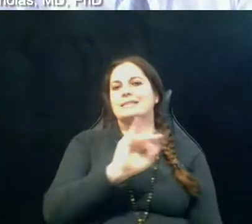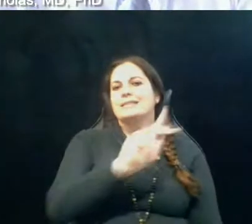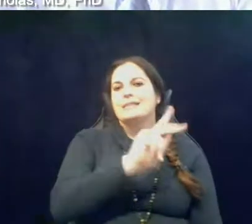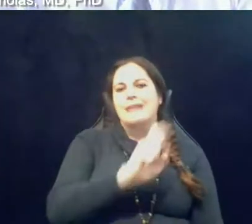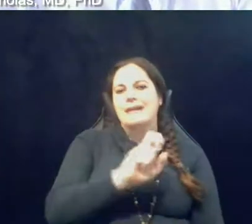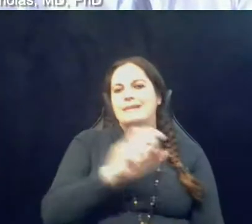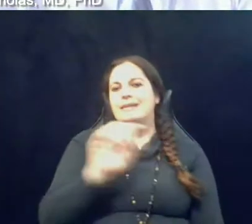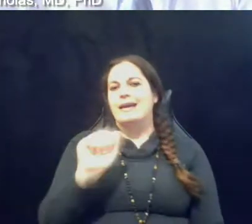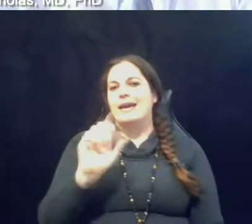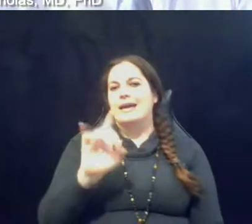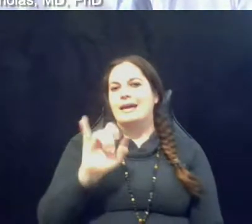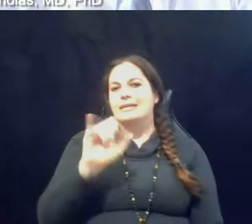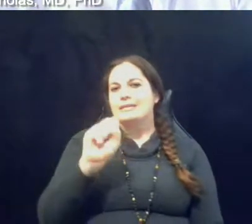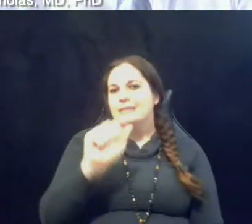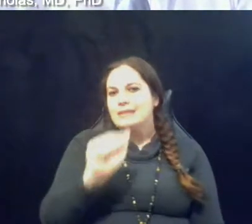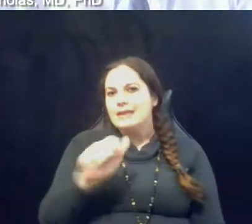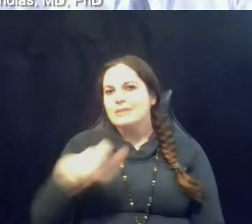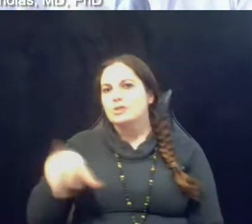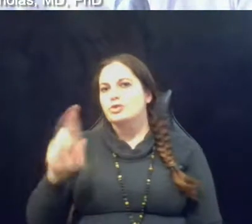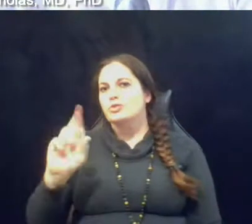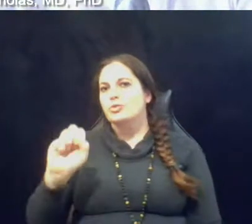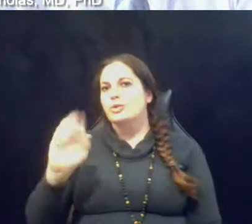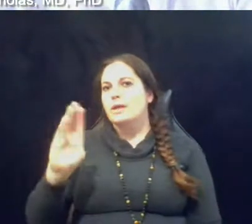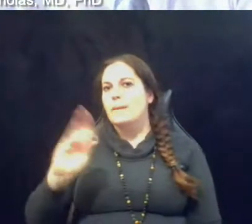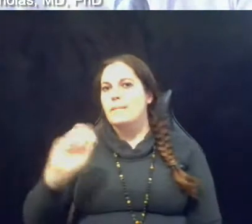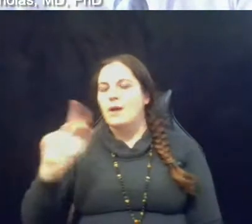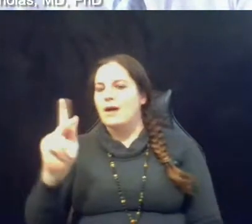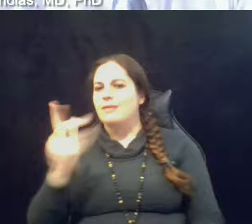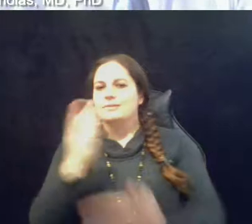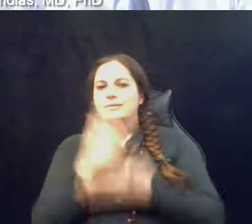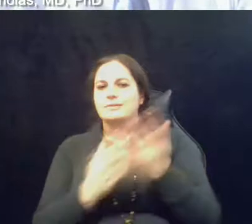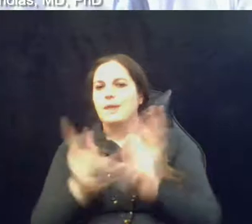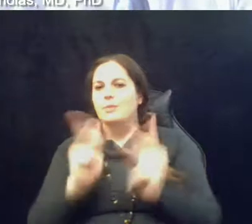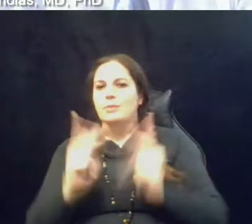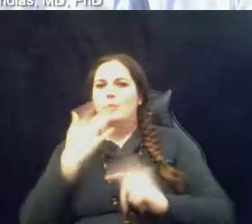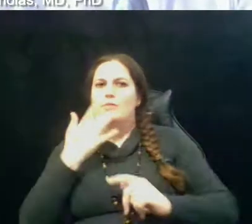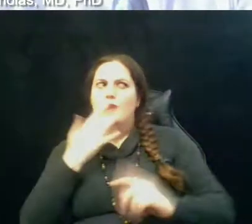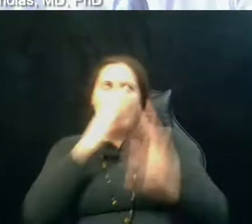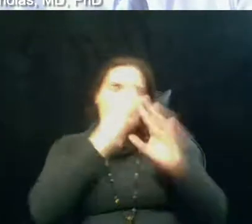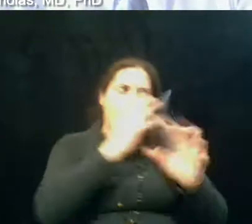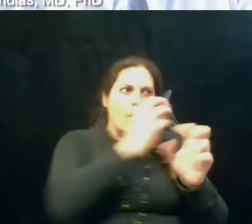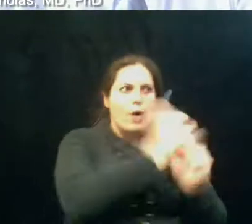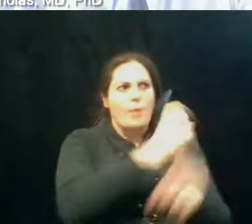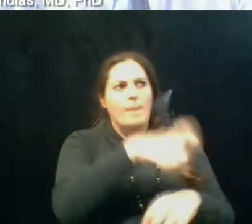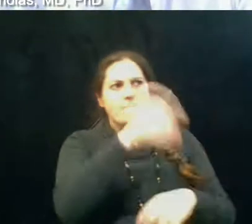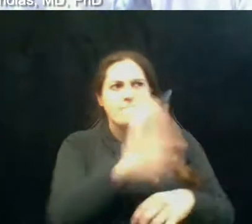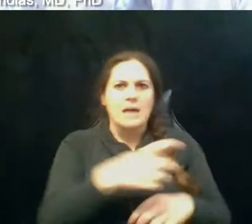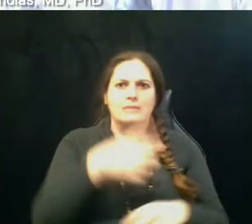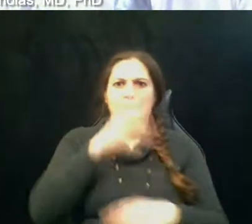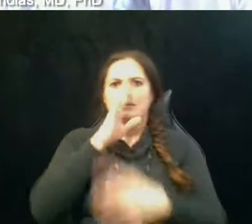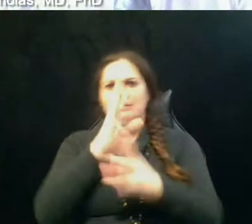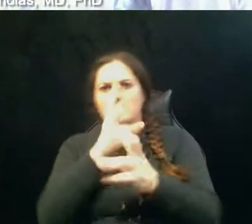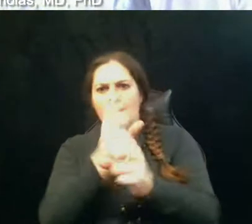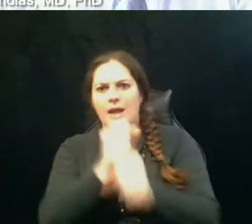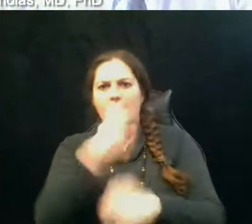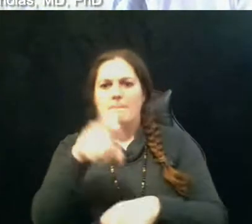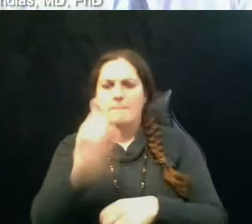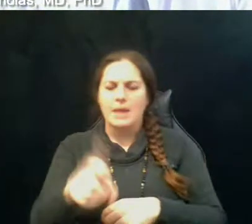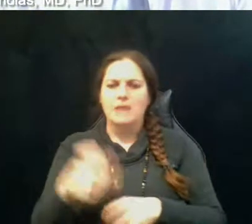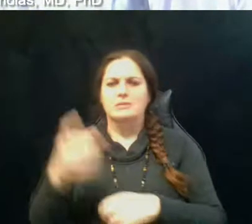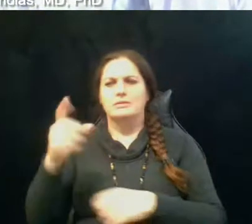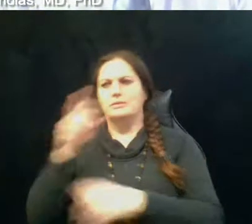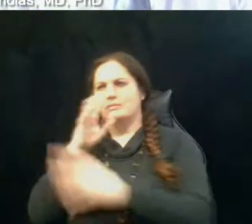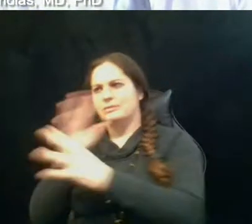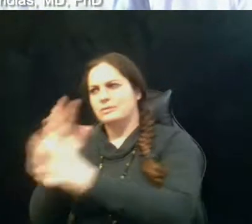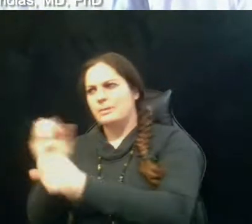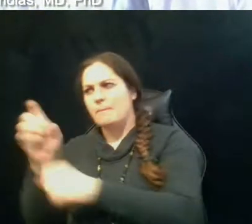be some people that love and swear by Nike, some people that love and swear by Adidas, and some people that love and swear by Reebok. But all of them are good shoes